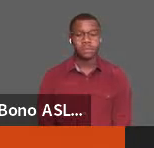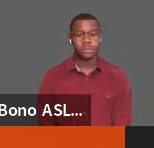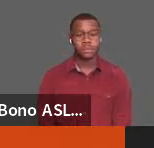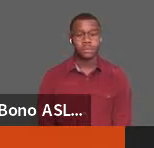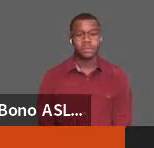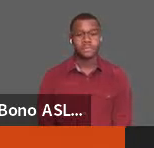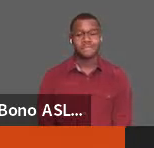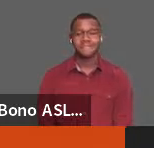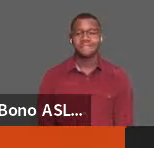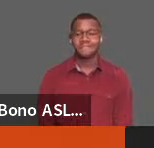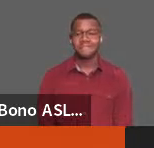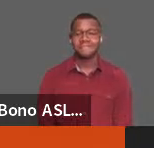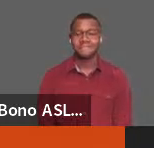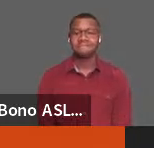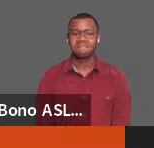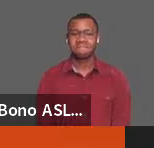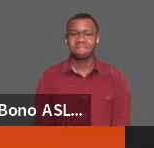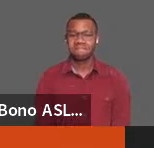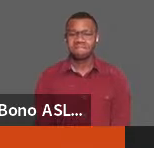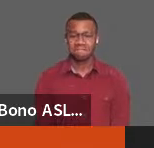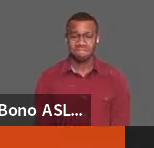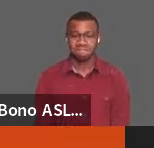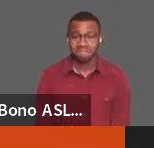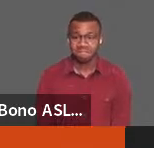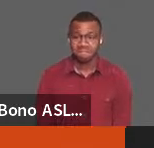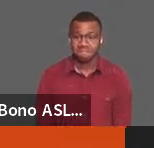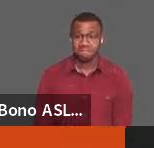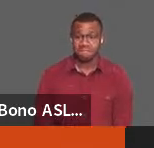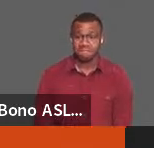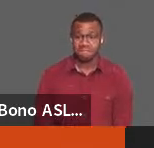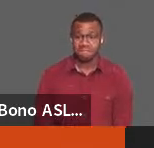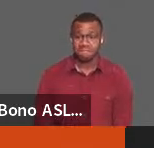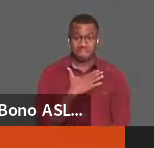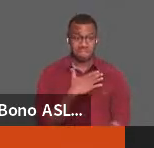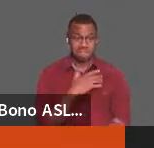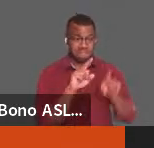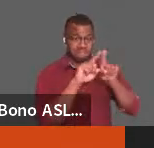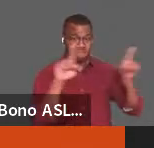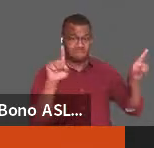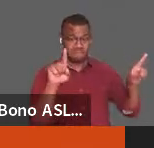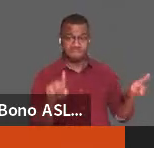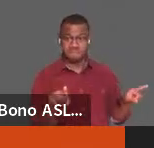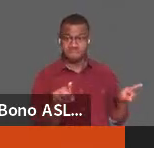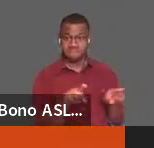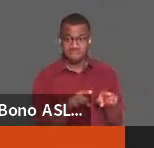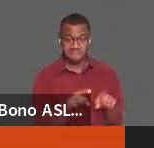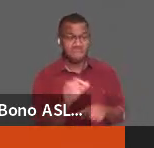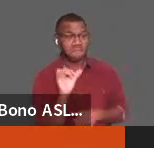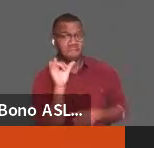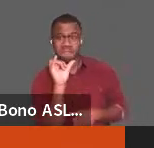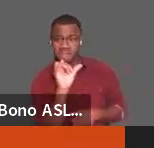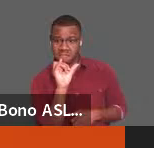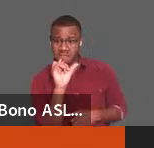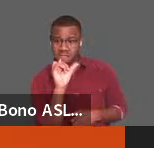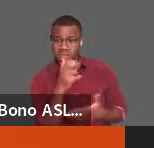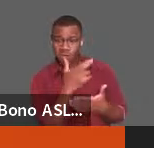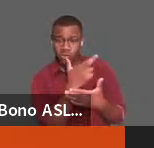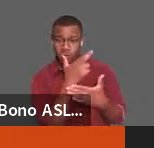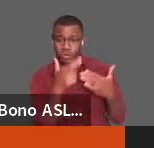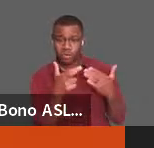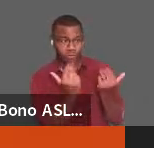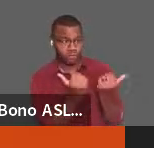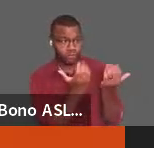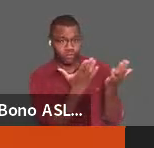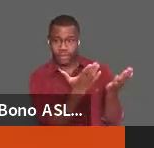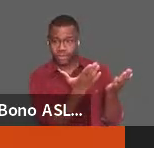All right, on my screen here, I can see the results of the polls for those of you who could see the poll on the screen, and